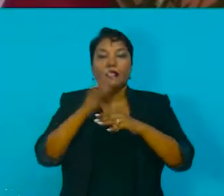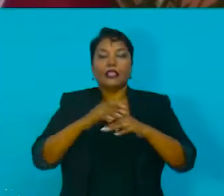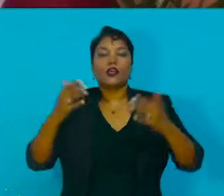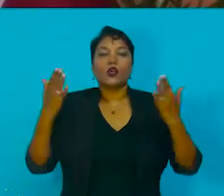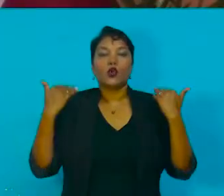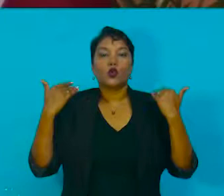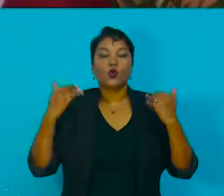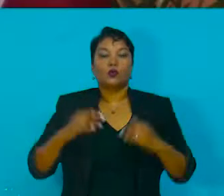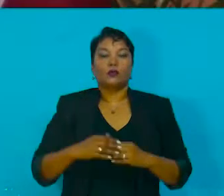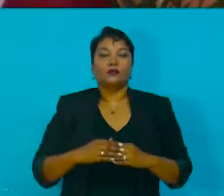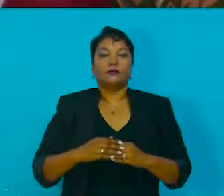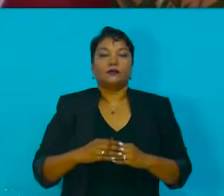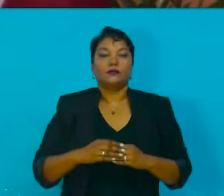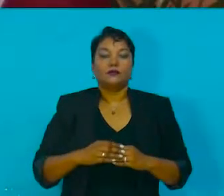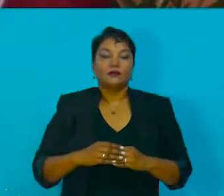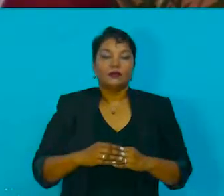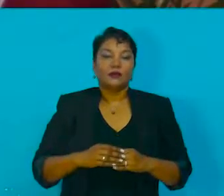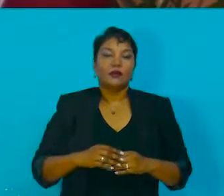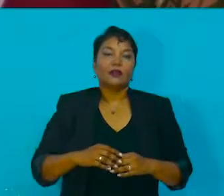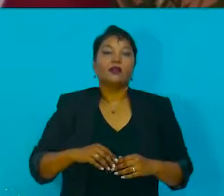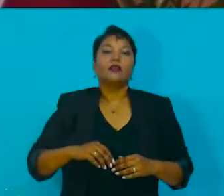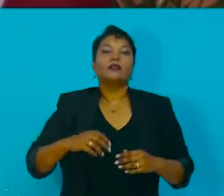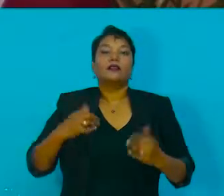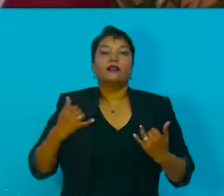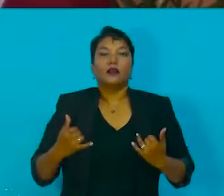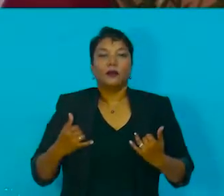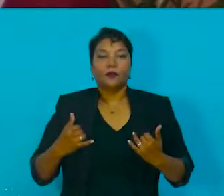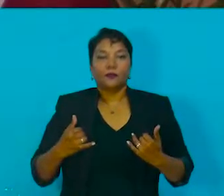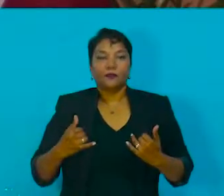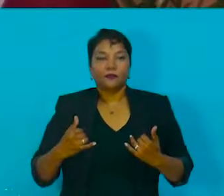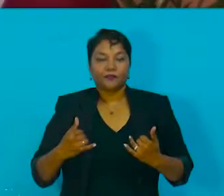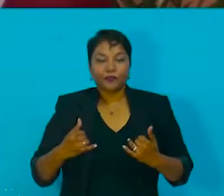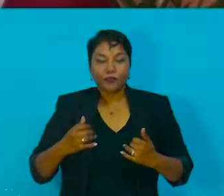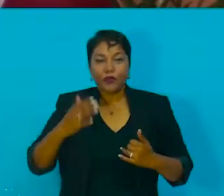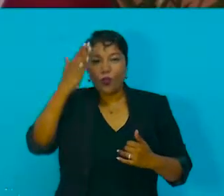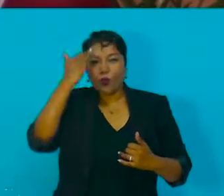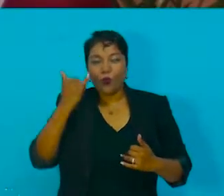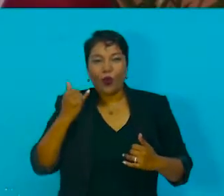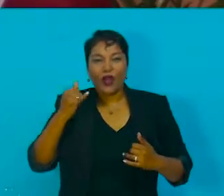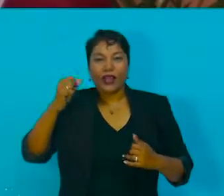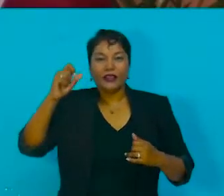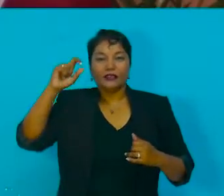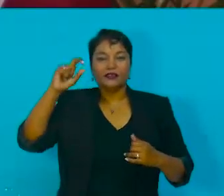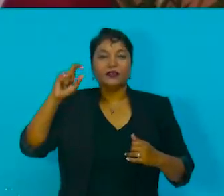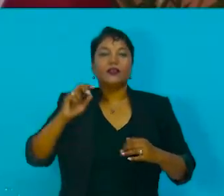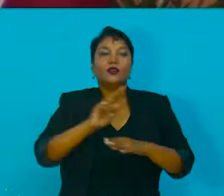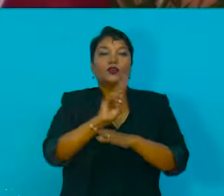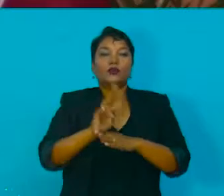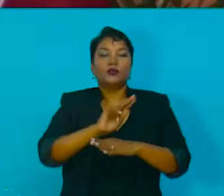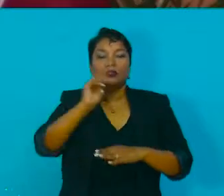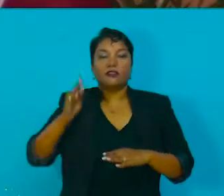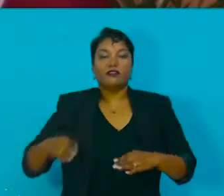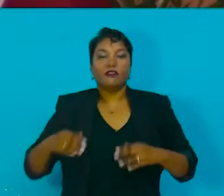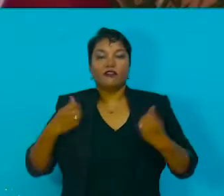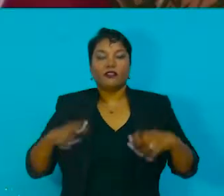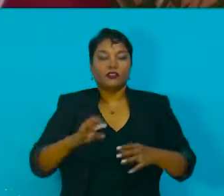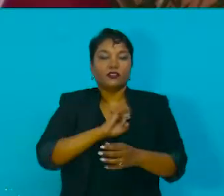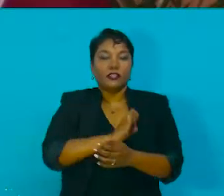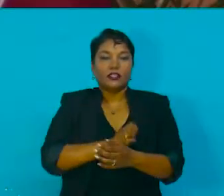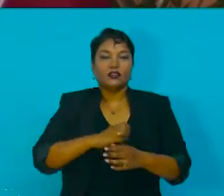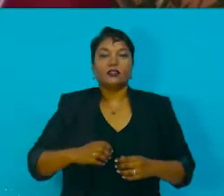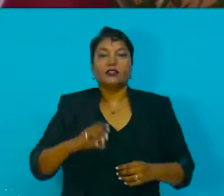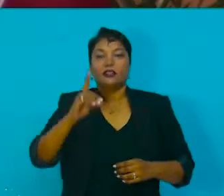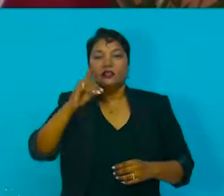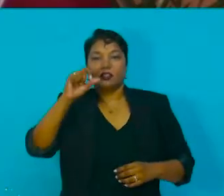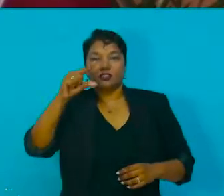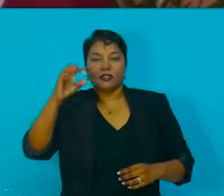that, all right? The other thing too is, so I was talking to the project manager, I asked if anybody Digicel was here, but so I asked him,